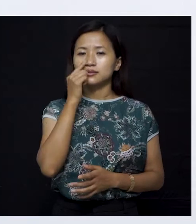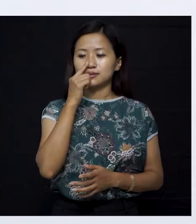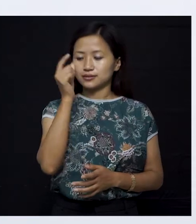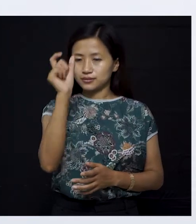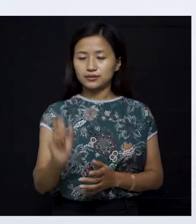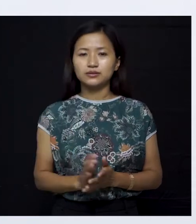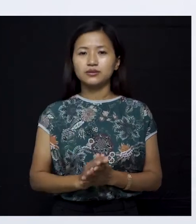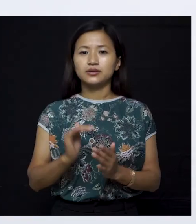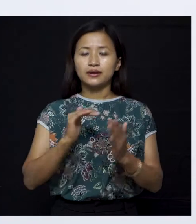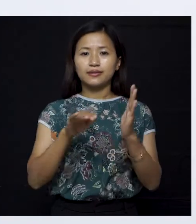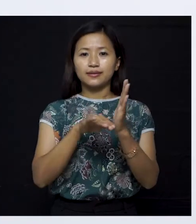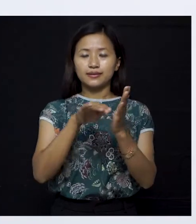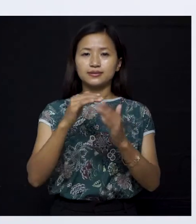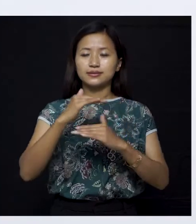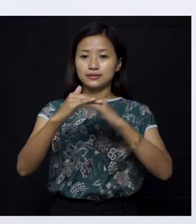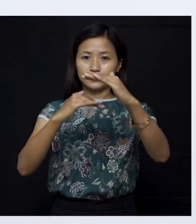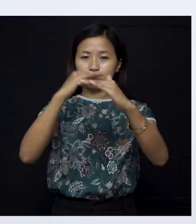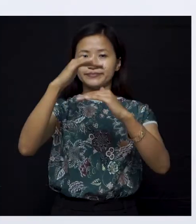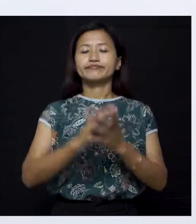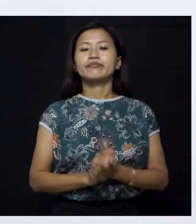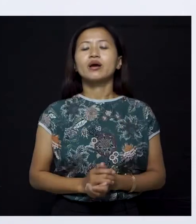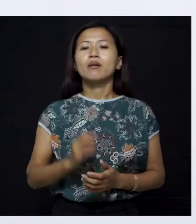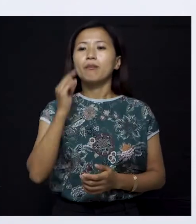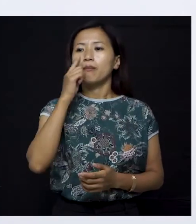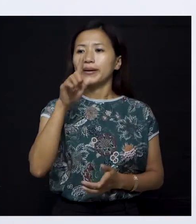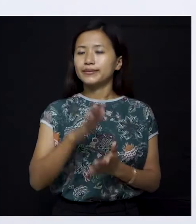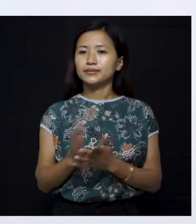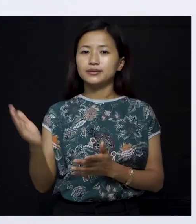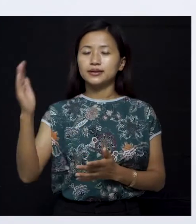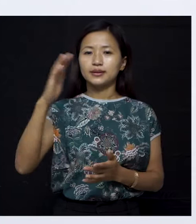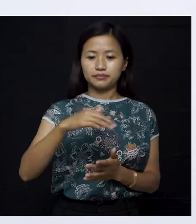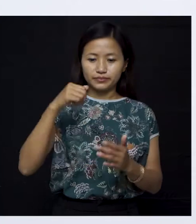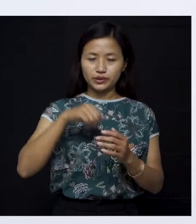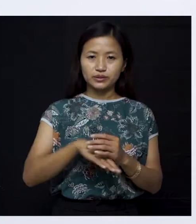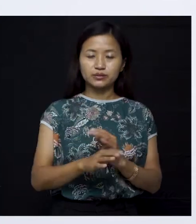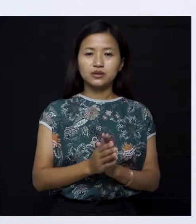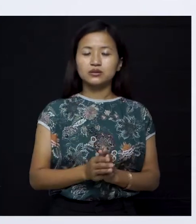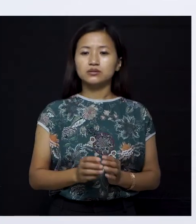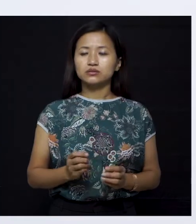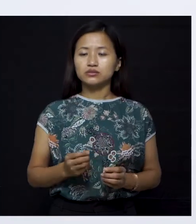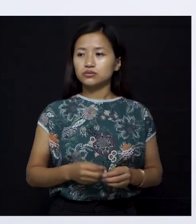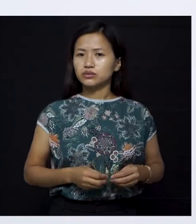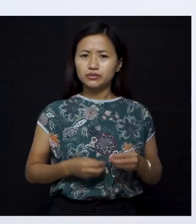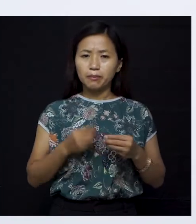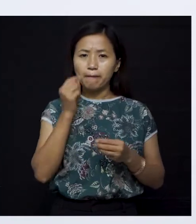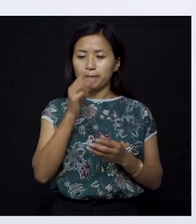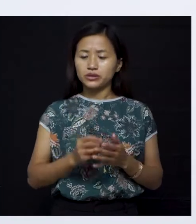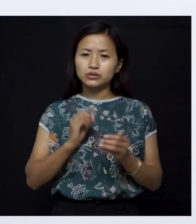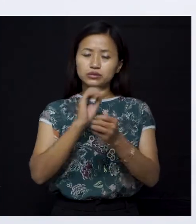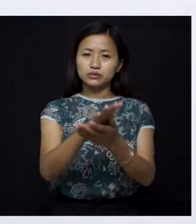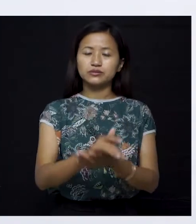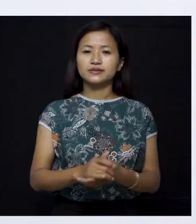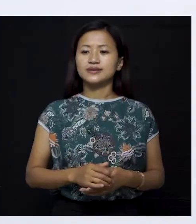the ladder and the mother came in. When the mother came in, Kathleen just threw a turf down and the mother was